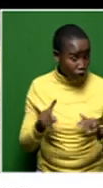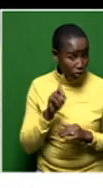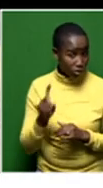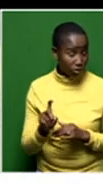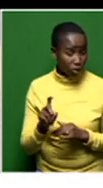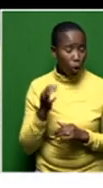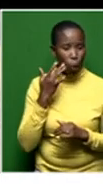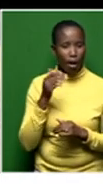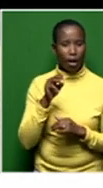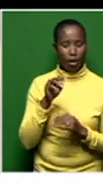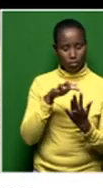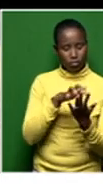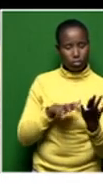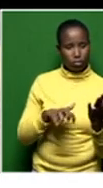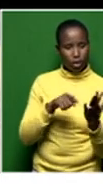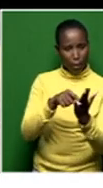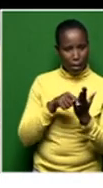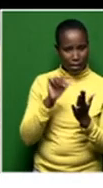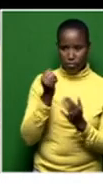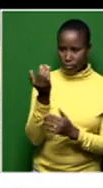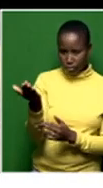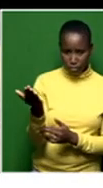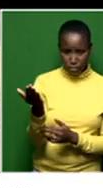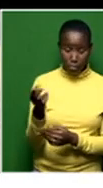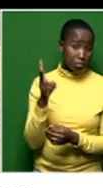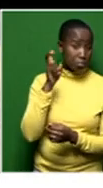this memorandum of demands? Anything from them as yet?